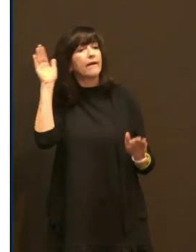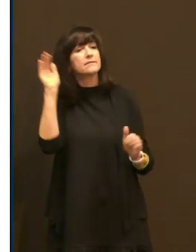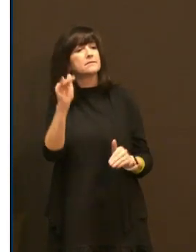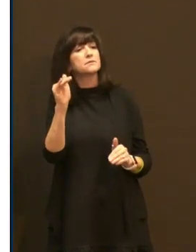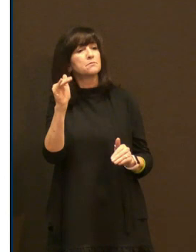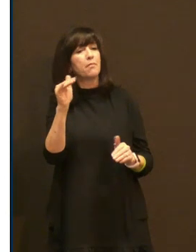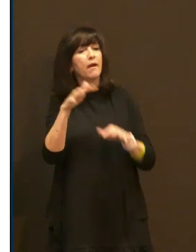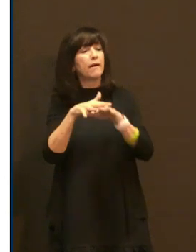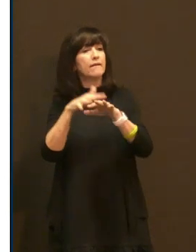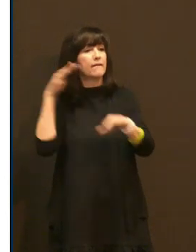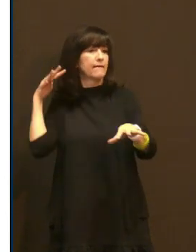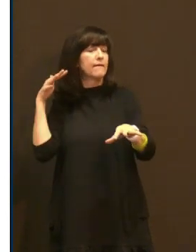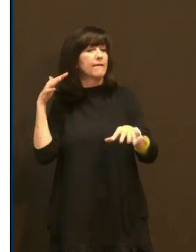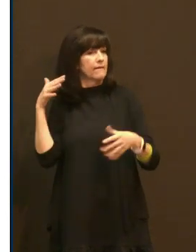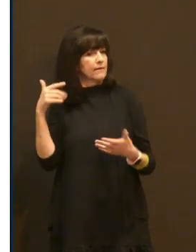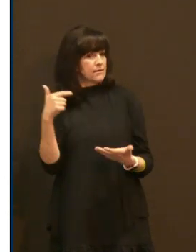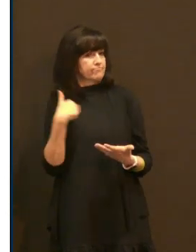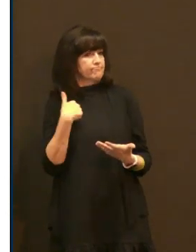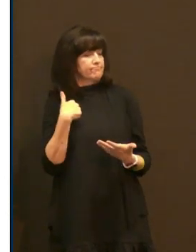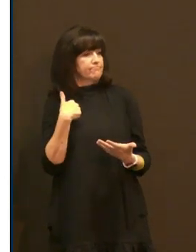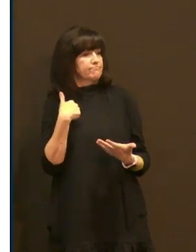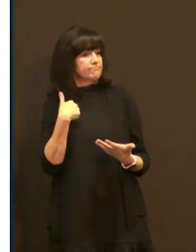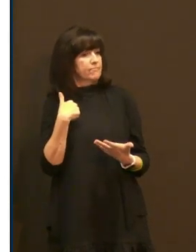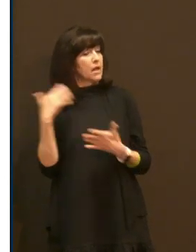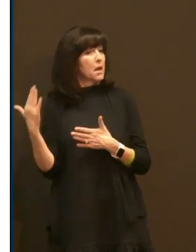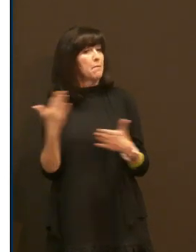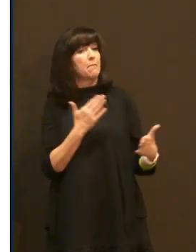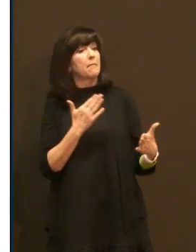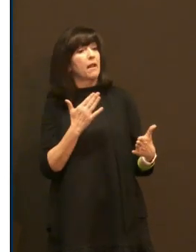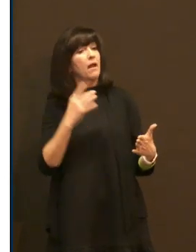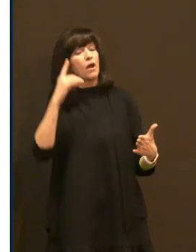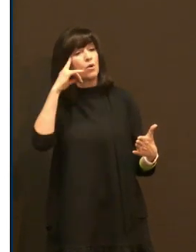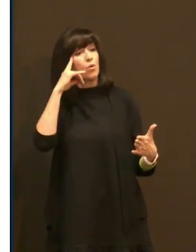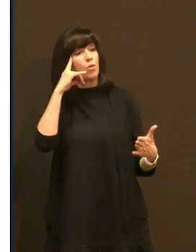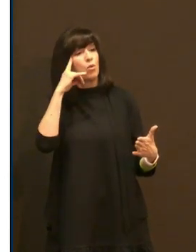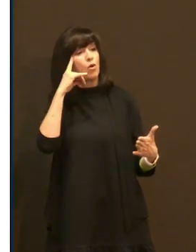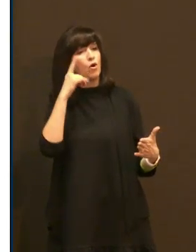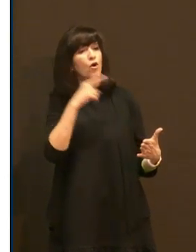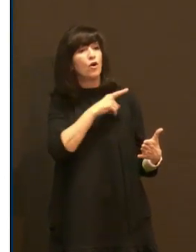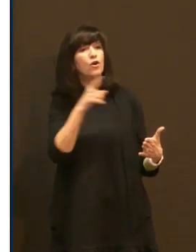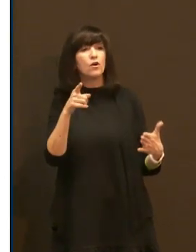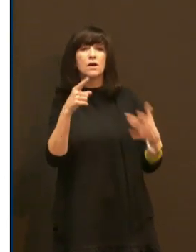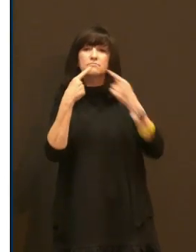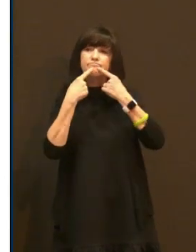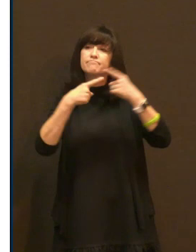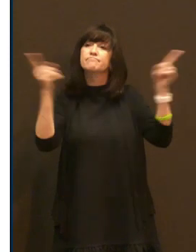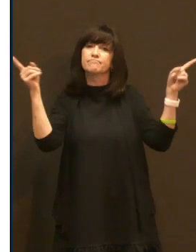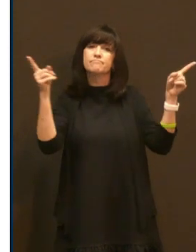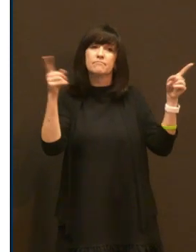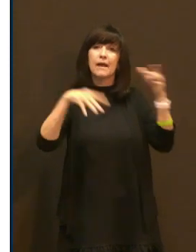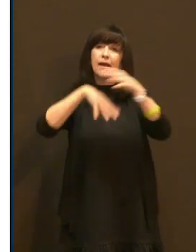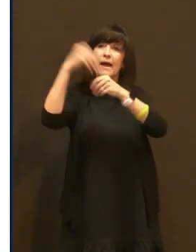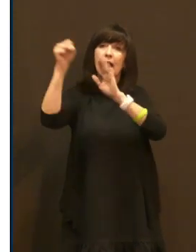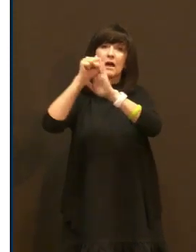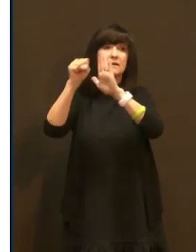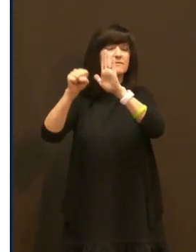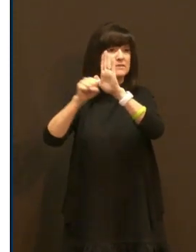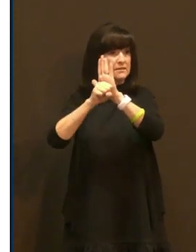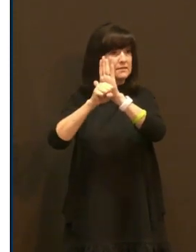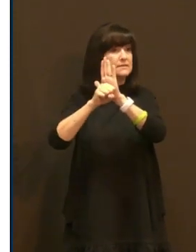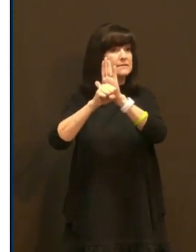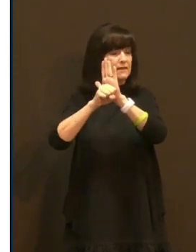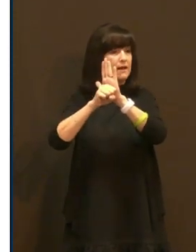have patrols that just made it clear that to out-of-state drivers that of their obligation